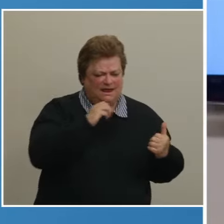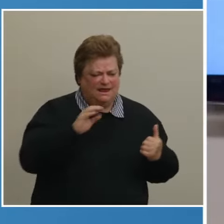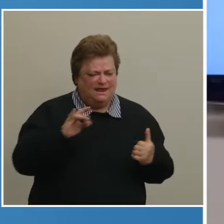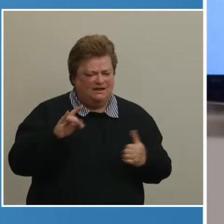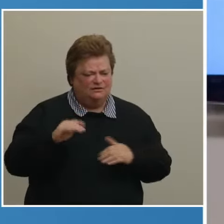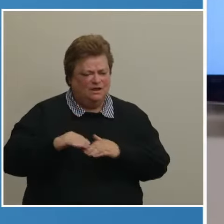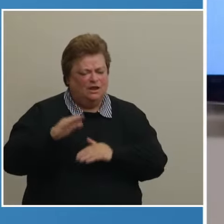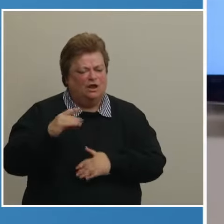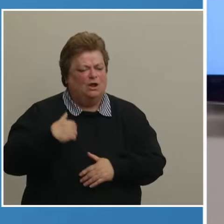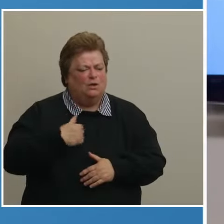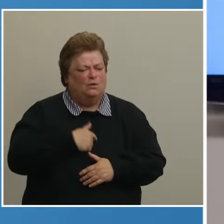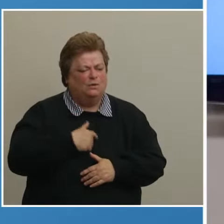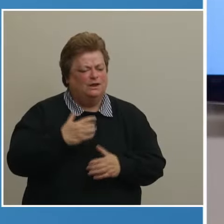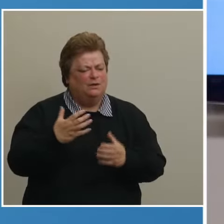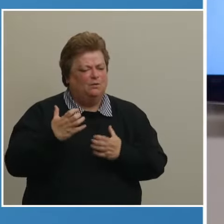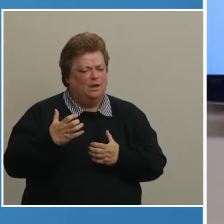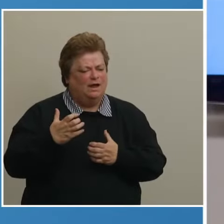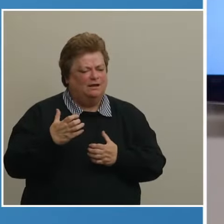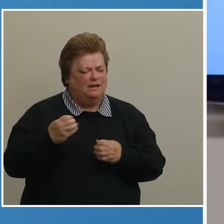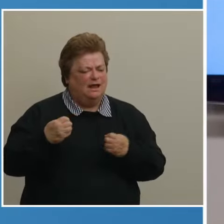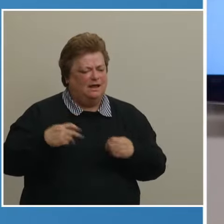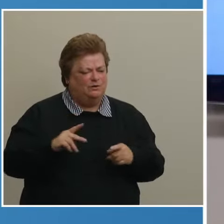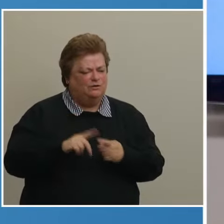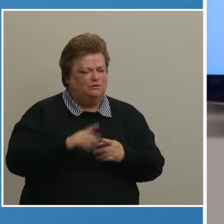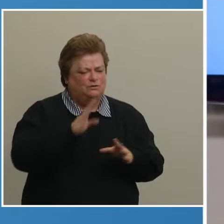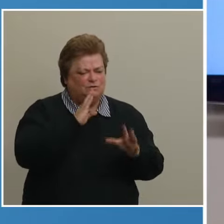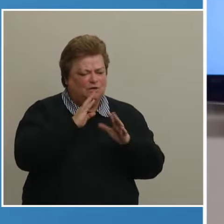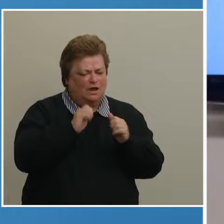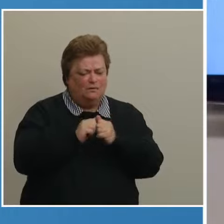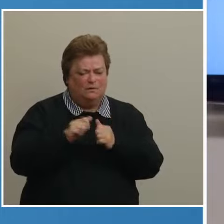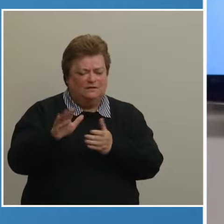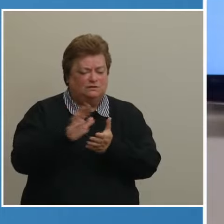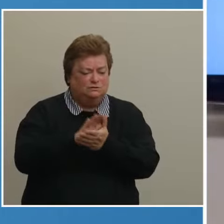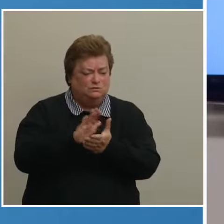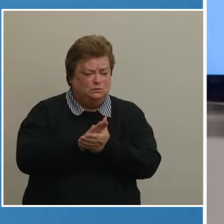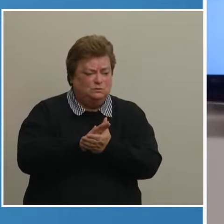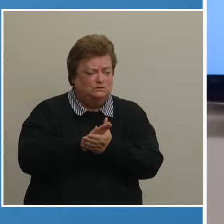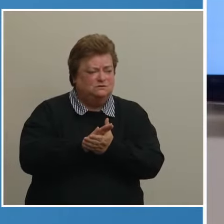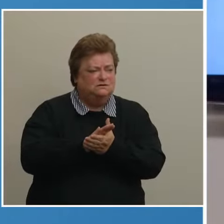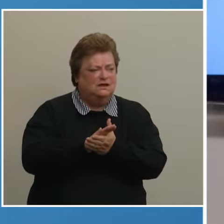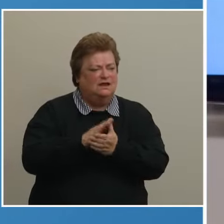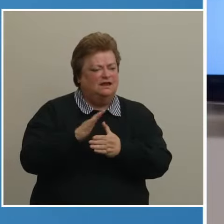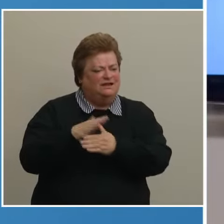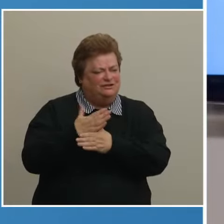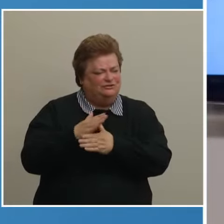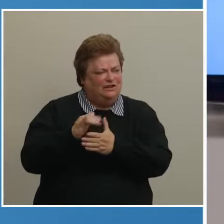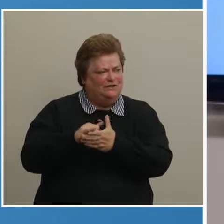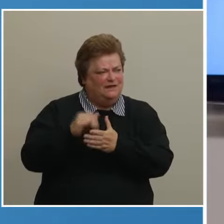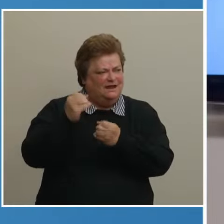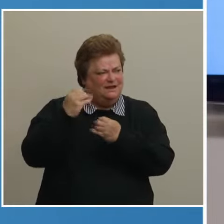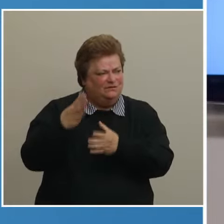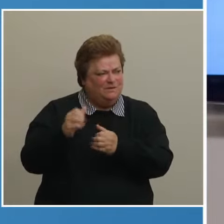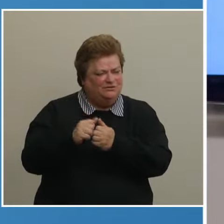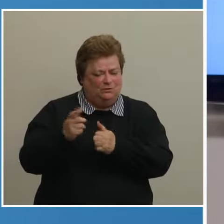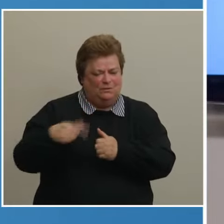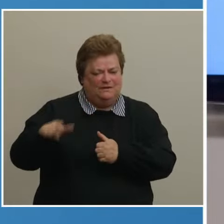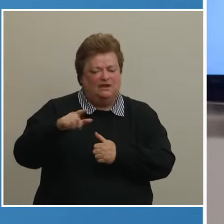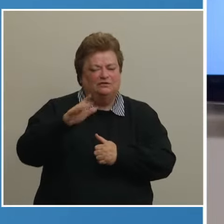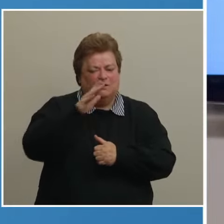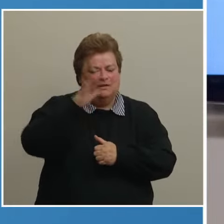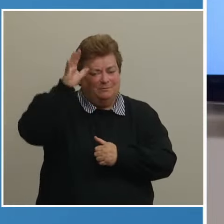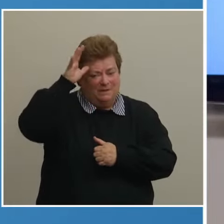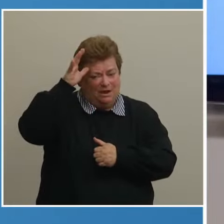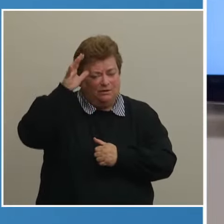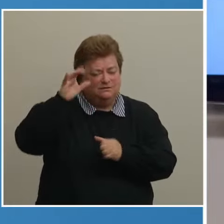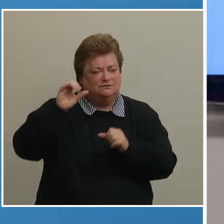We wanted an opportunity to talk with the schools and to share information today so that parents could